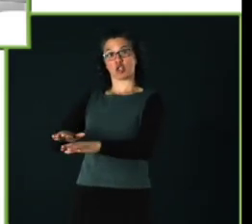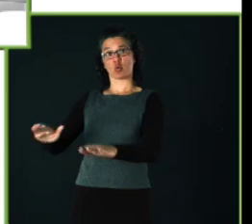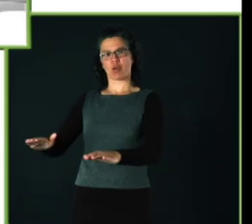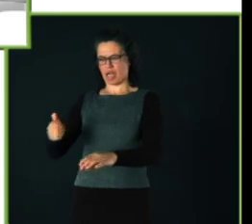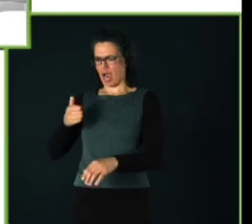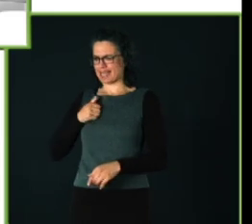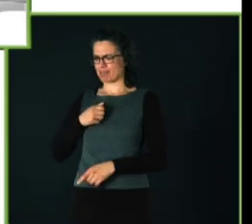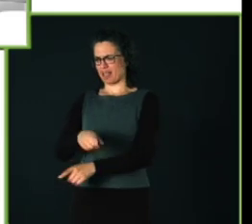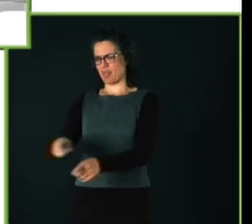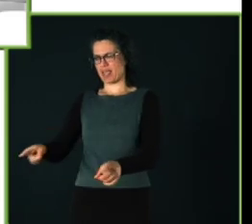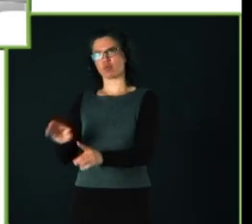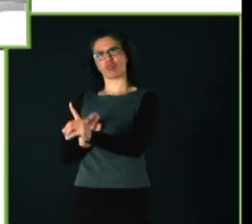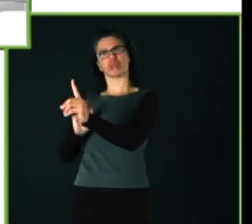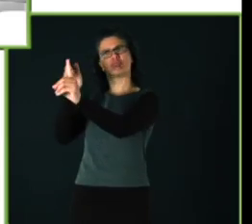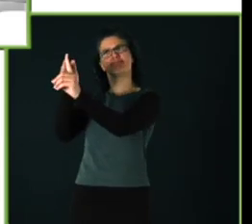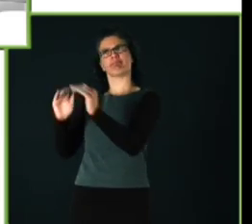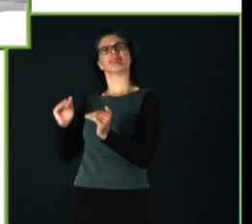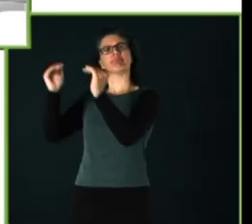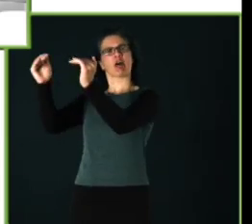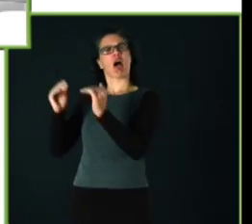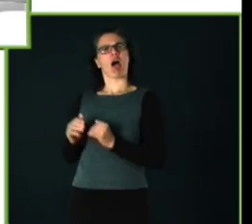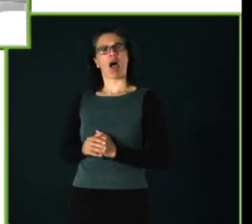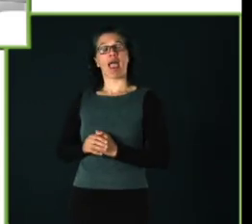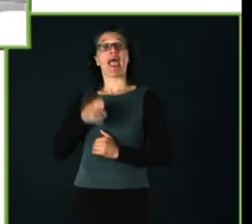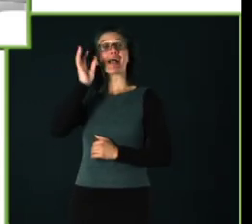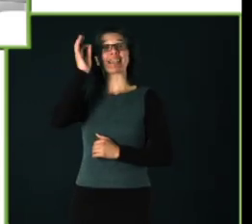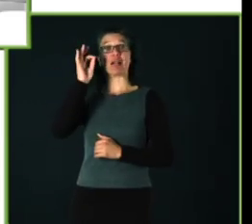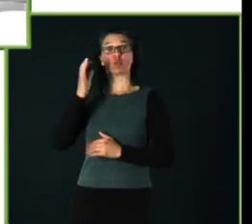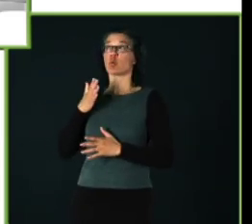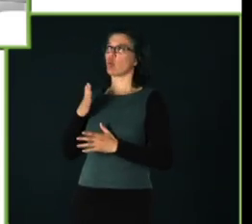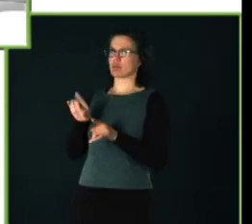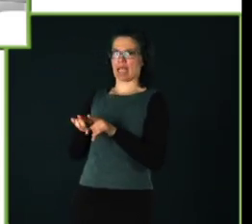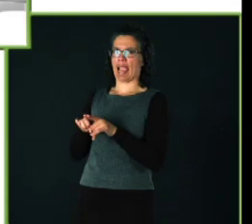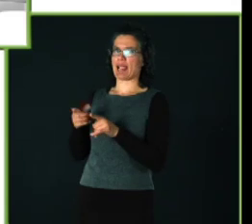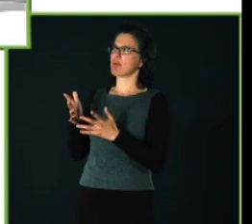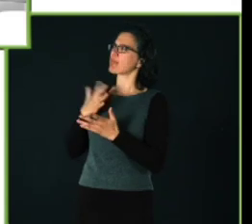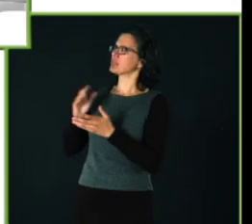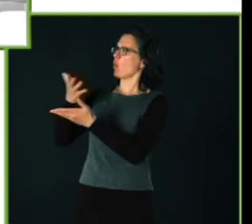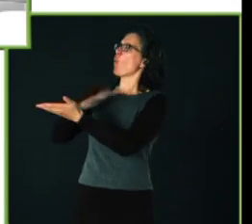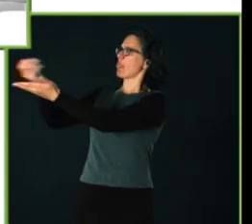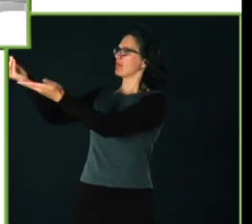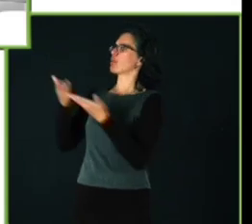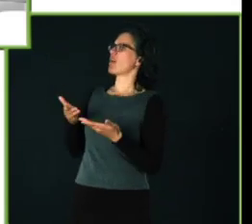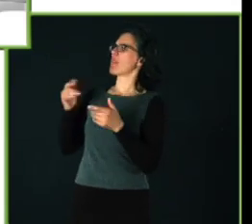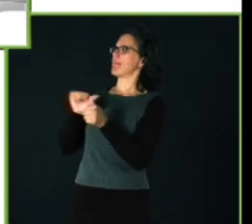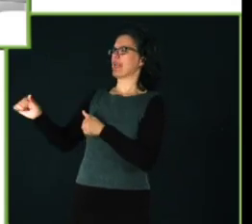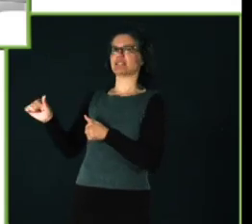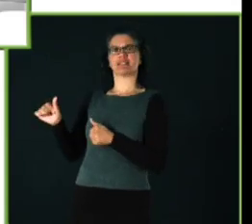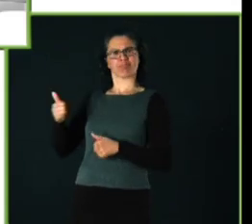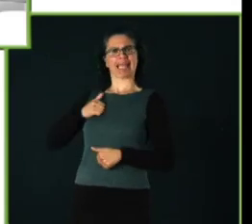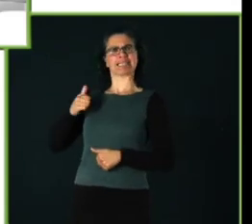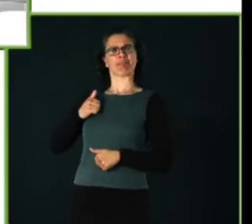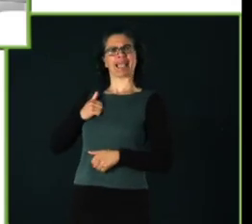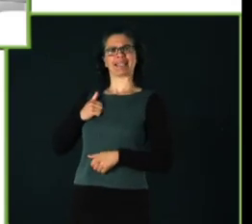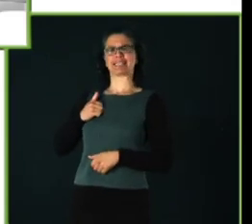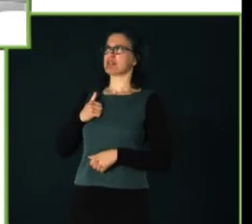to our communities. Have the greatest expectation of our council to provide a service that is the best. Have a great expectation that we will